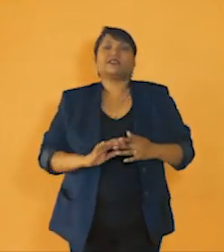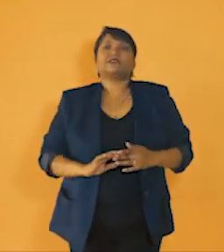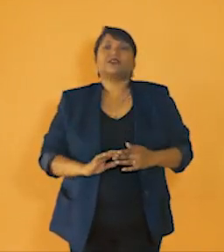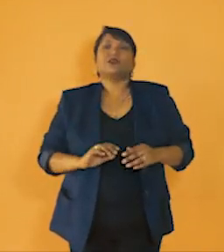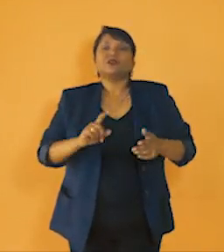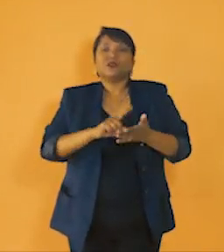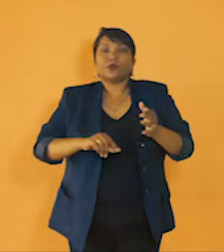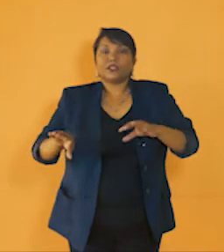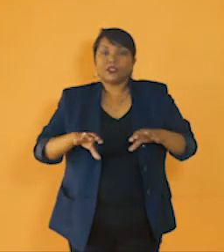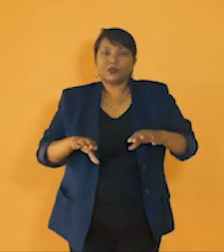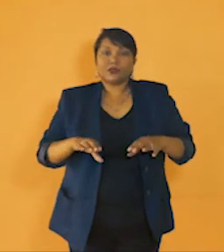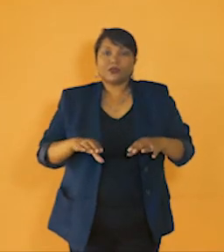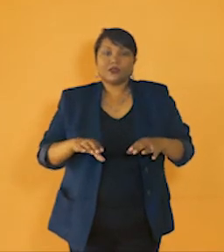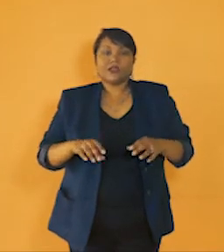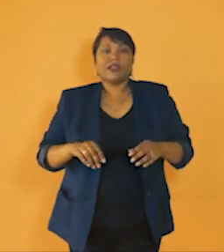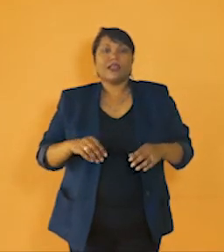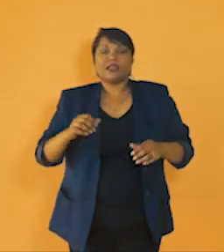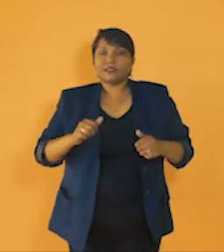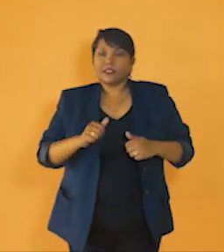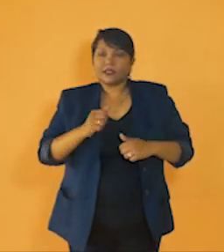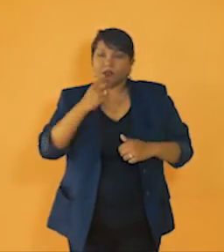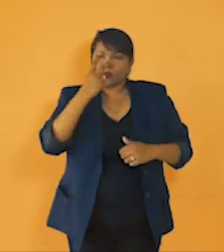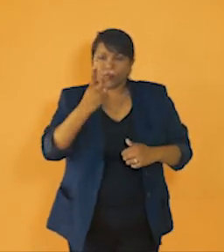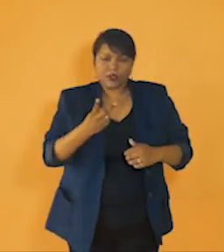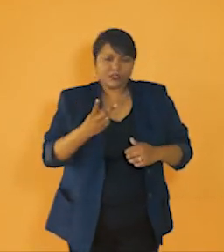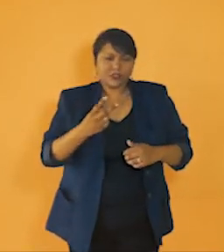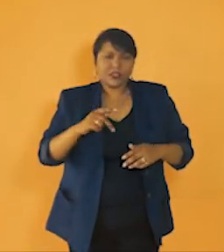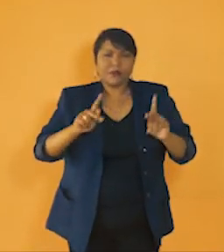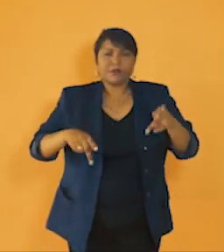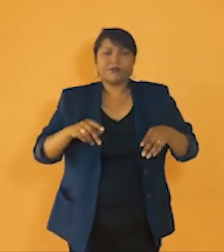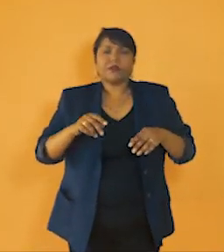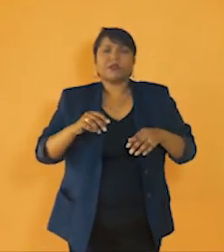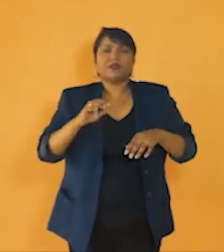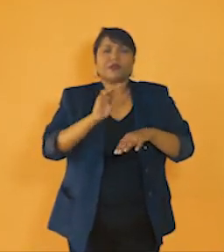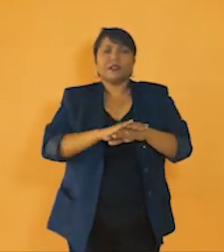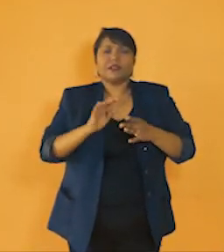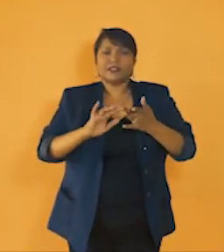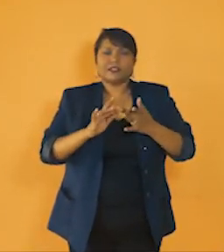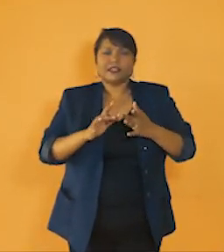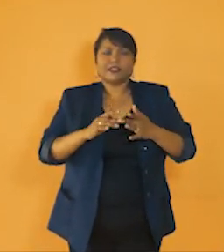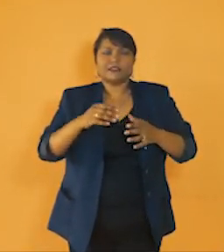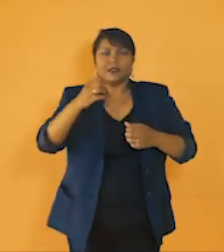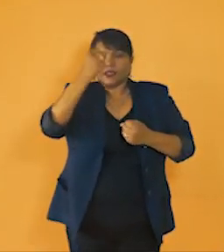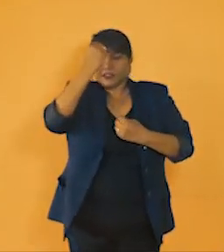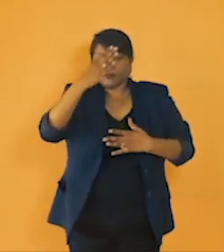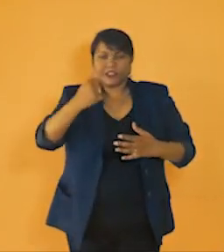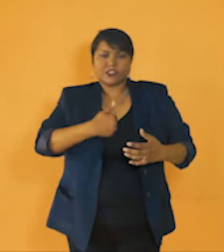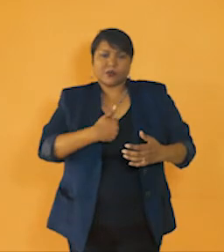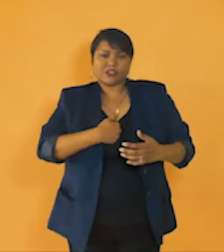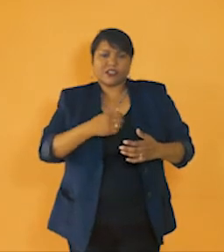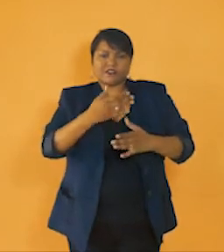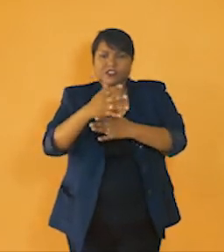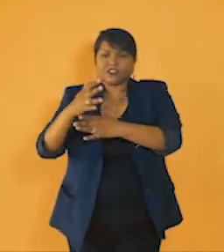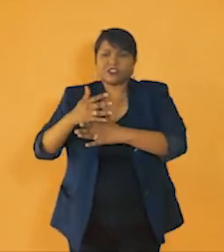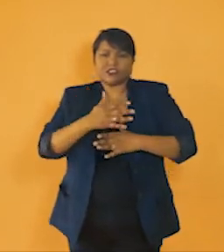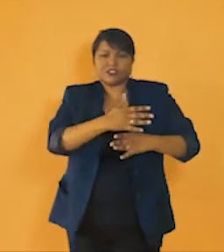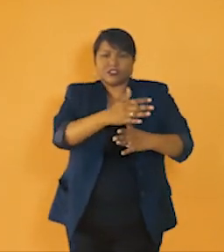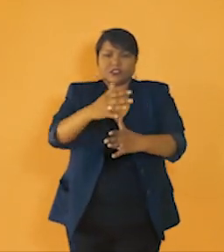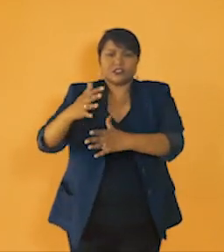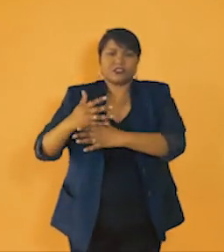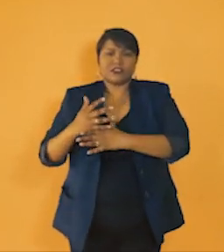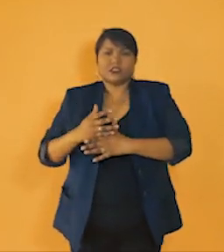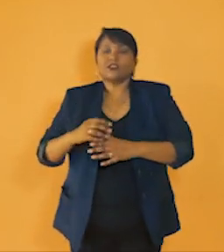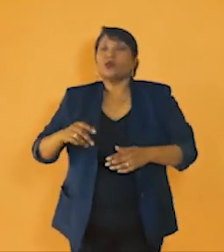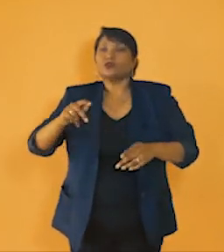spend a lot of time online provide a lot of information on themselves and their profile, and that's critical information, and that's really